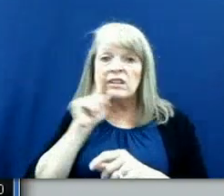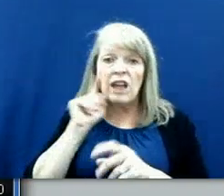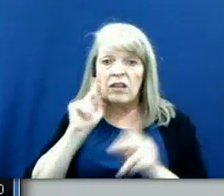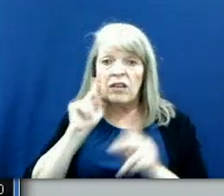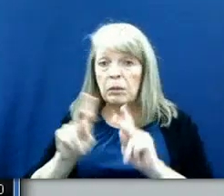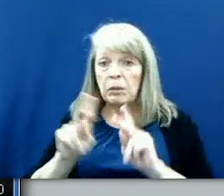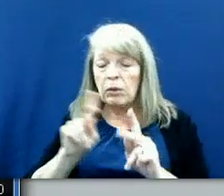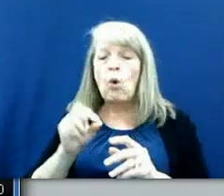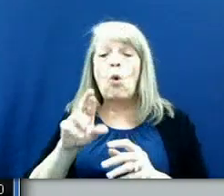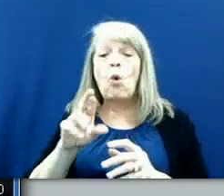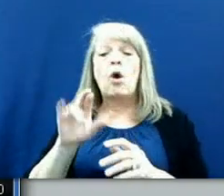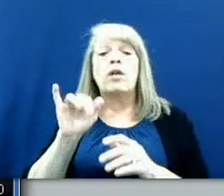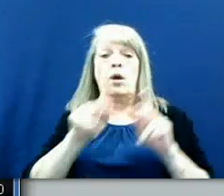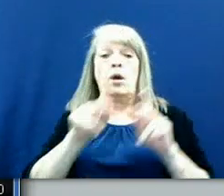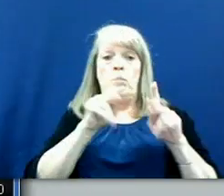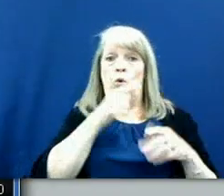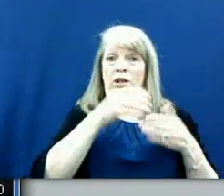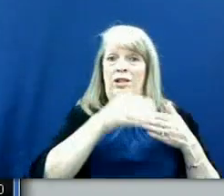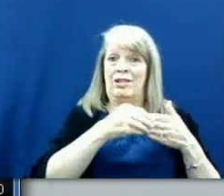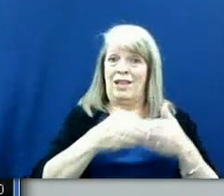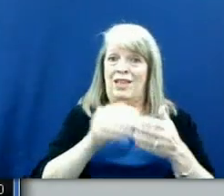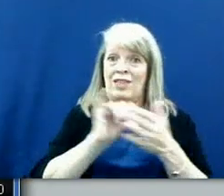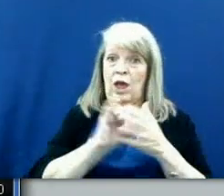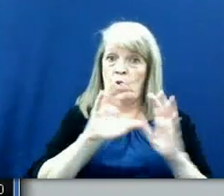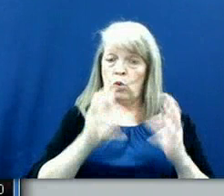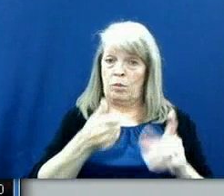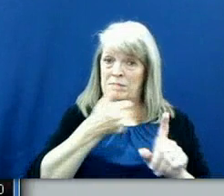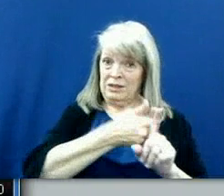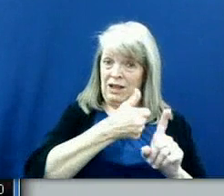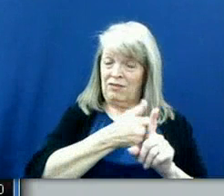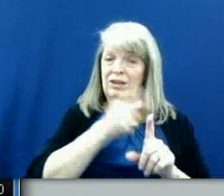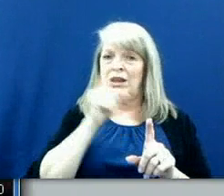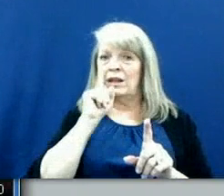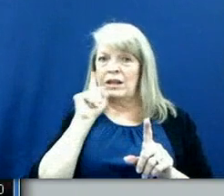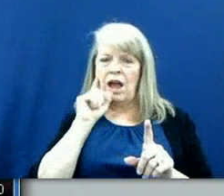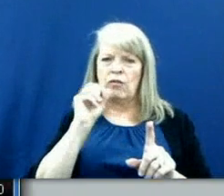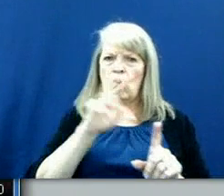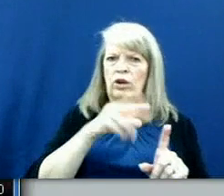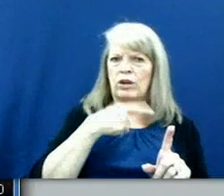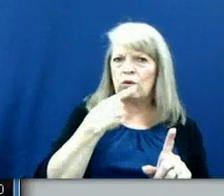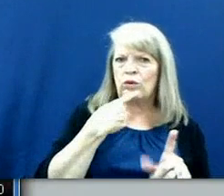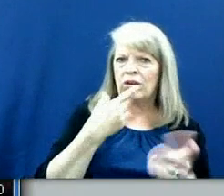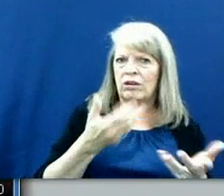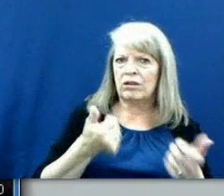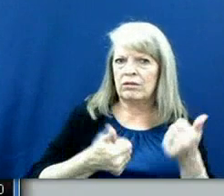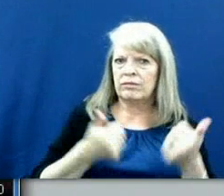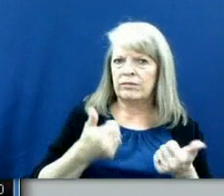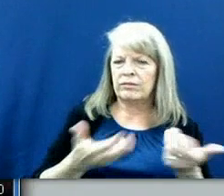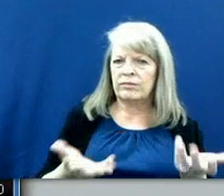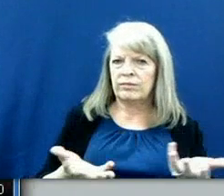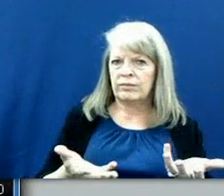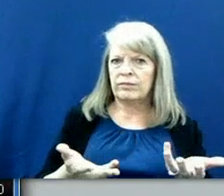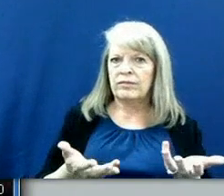person leading the group was deaf or not.